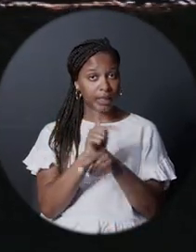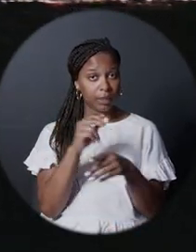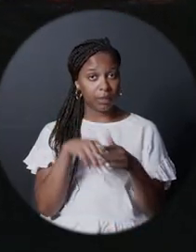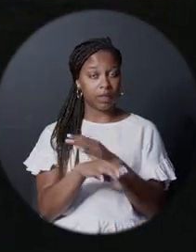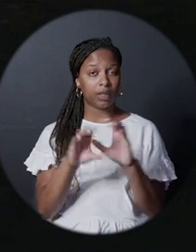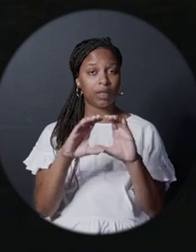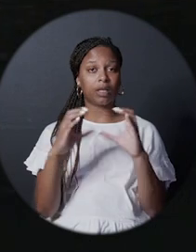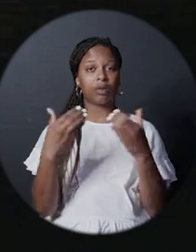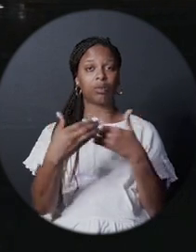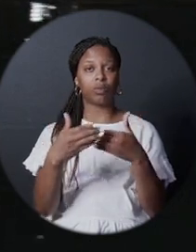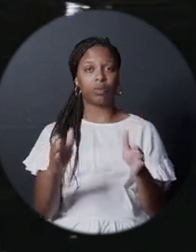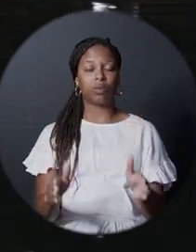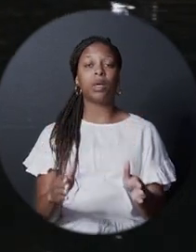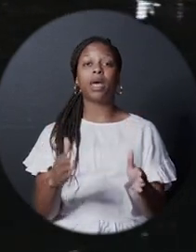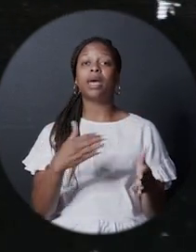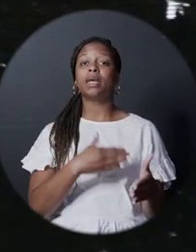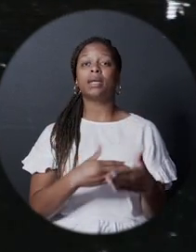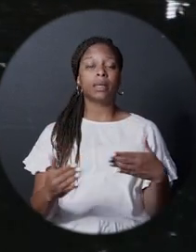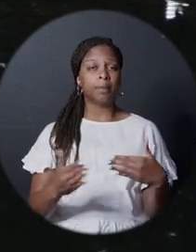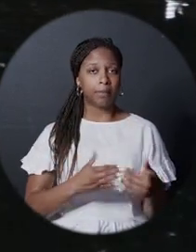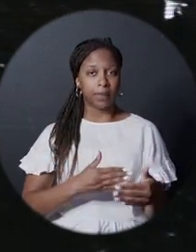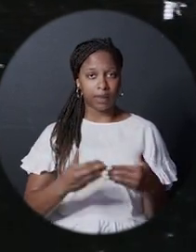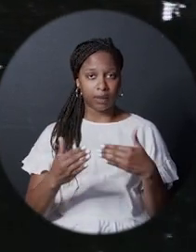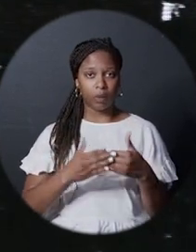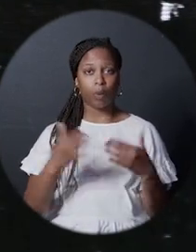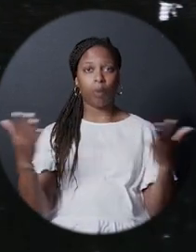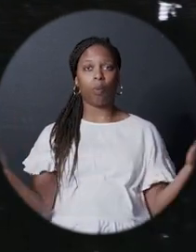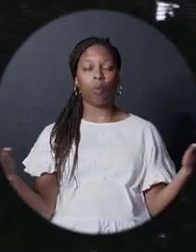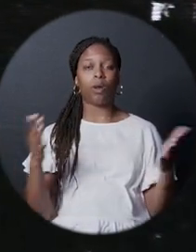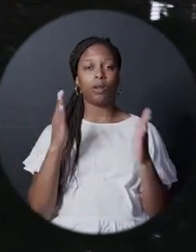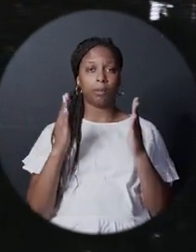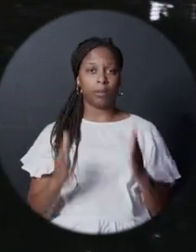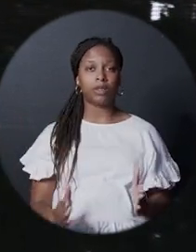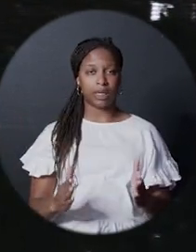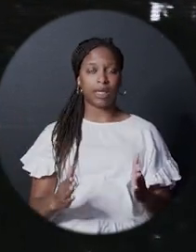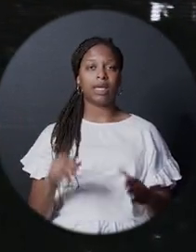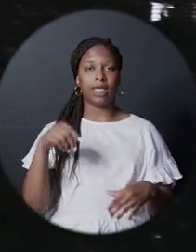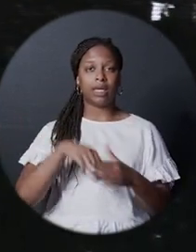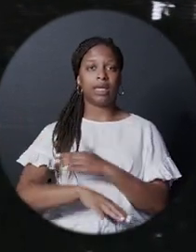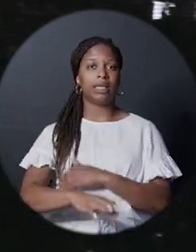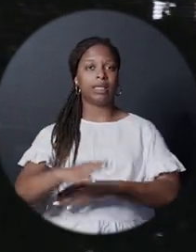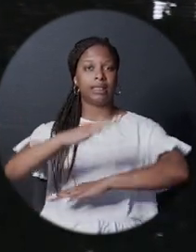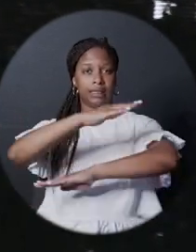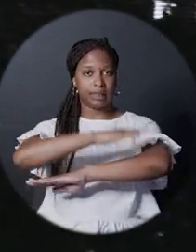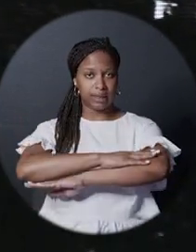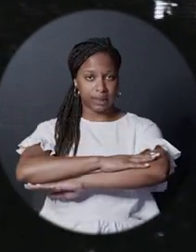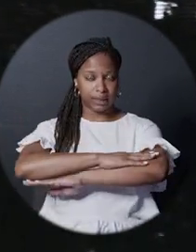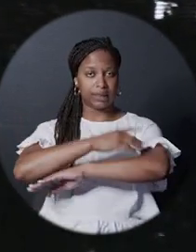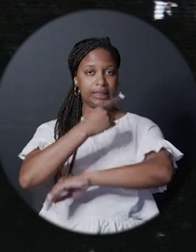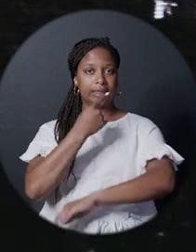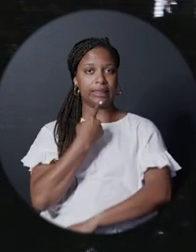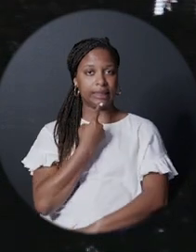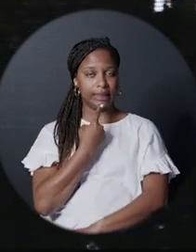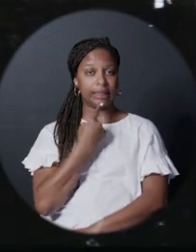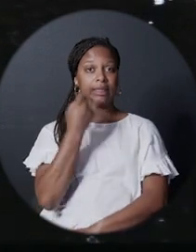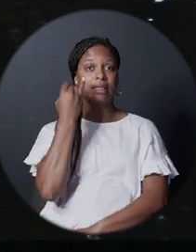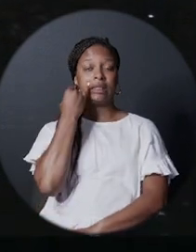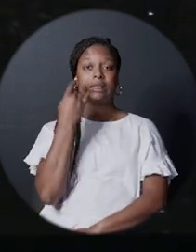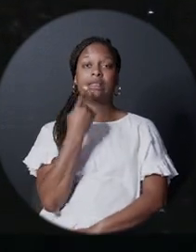game? Keep It in the Classroom. So it doesn't matter what the person in the desk